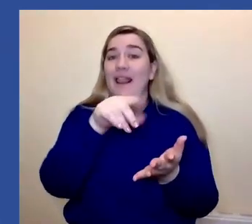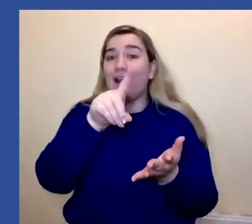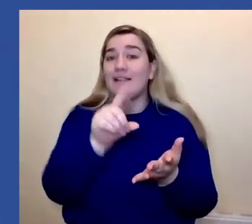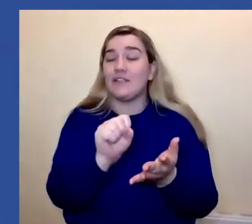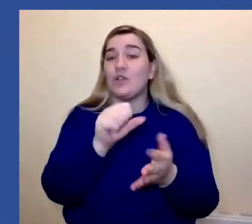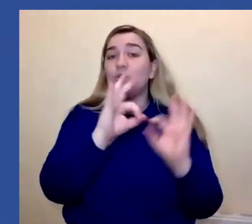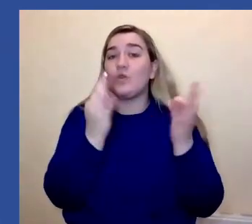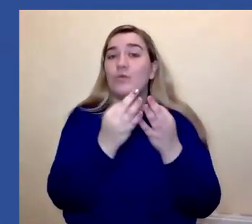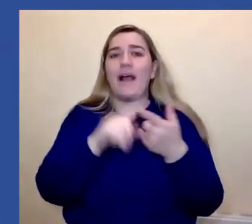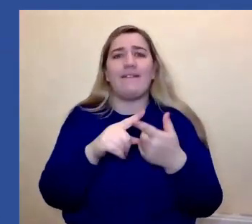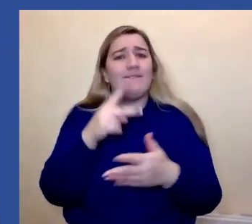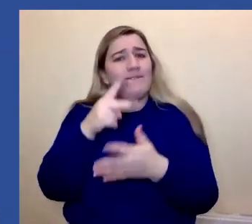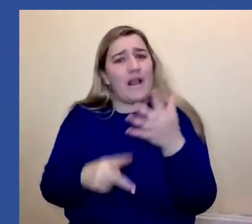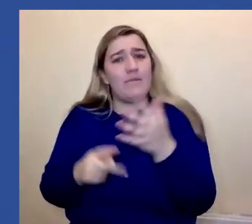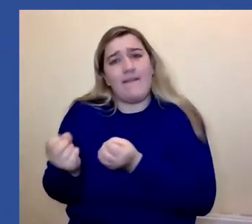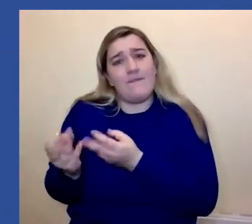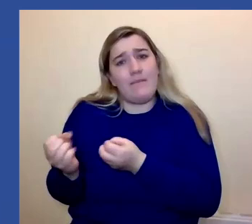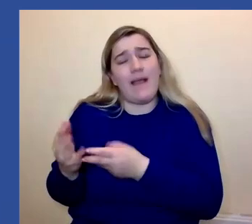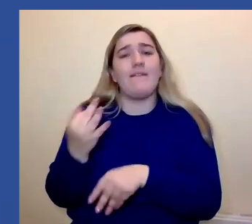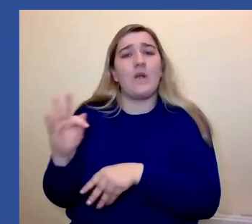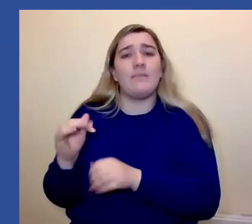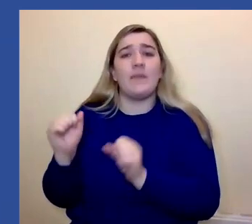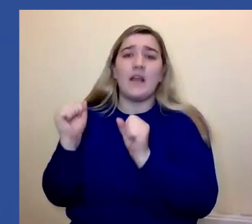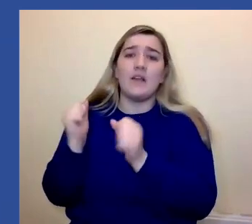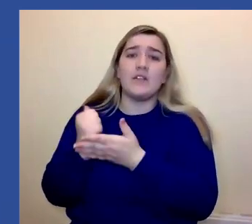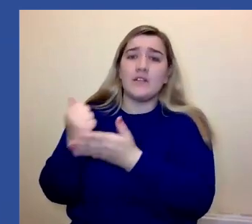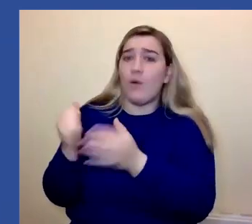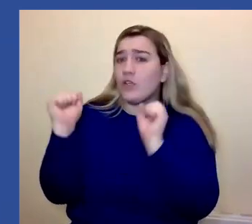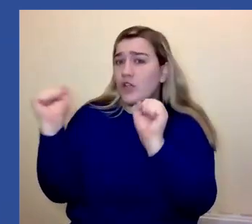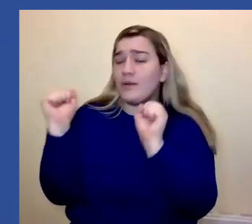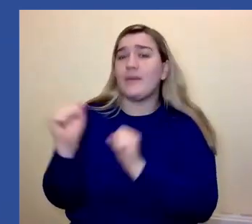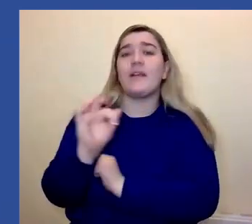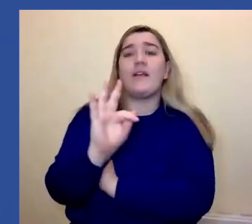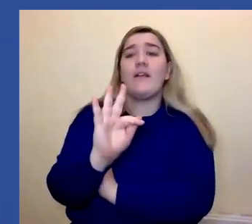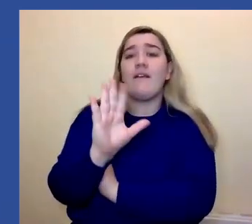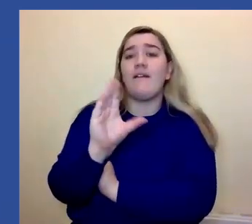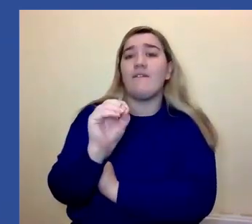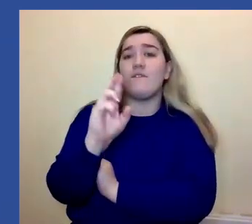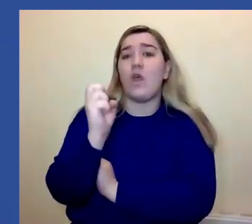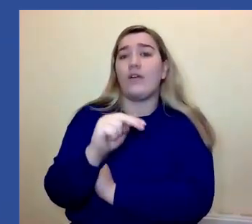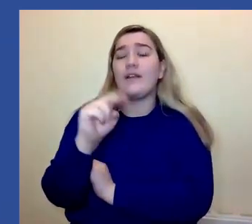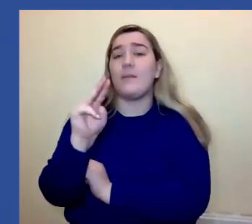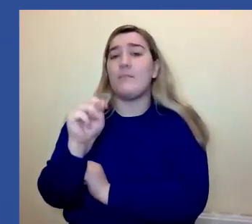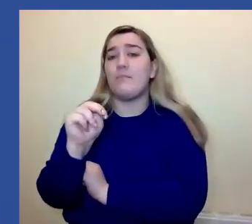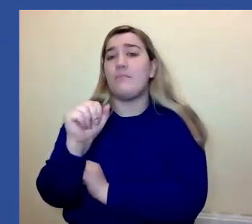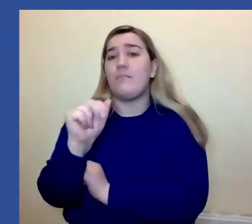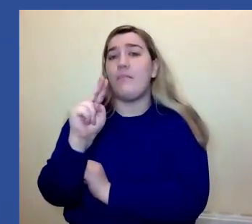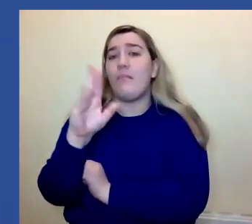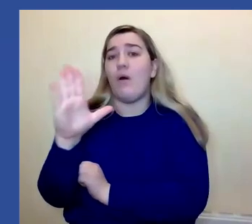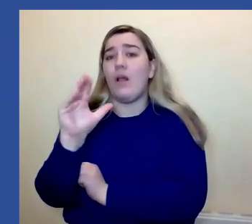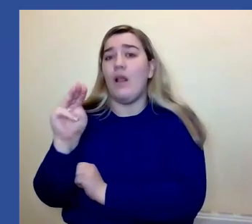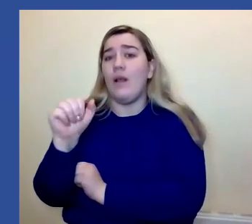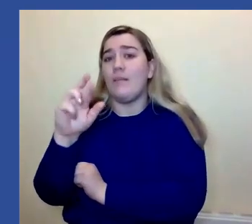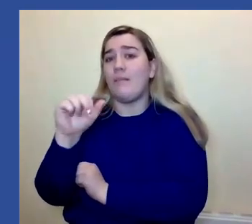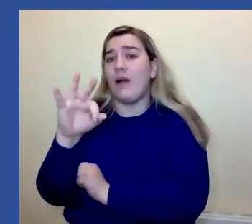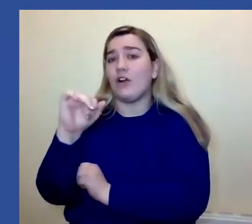invaluable feedback from the decision support champions, Florin, Paul, Margaret, Lydia and Fionn. The principles